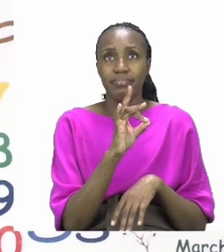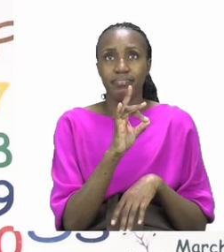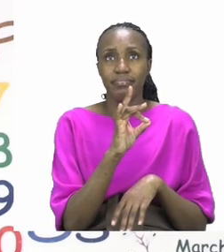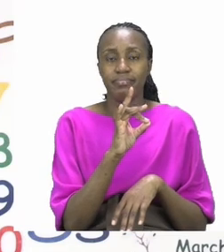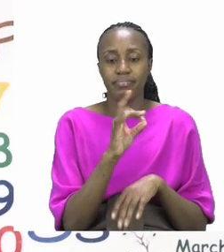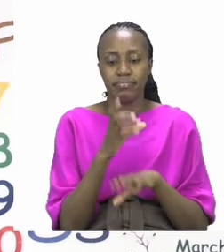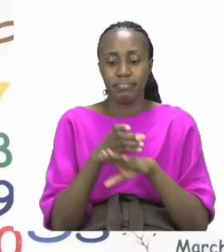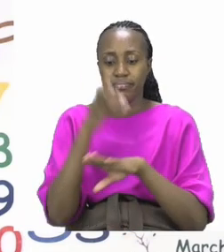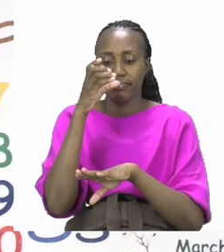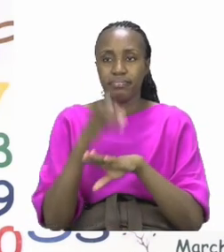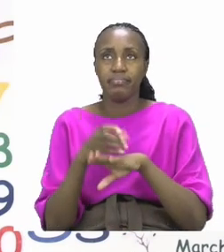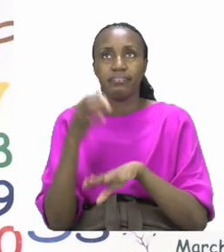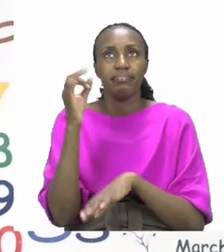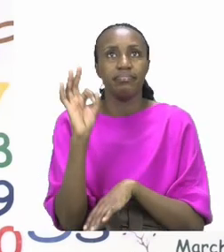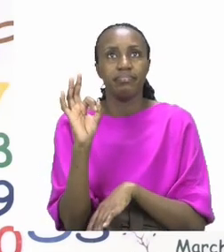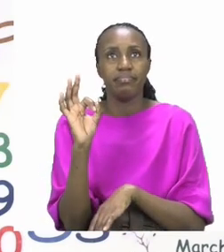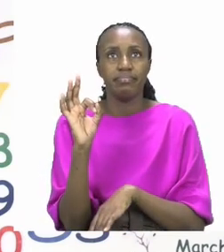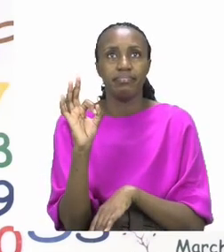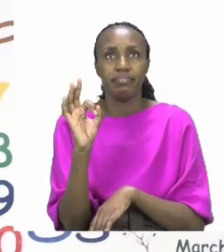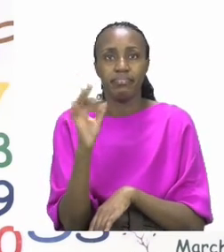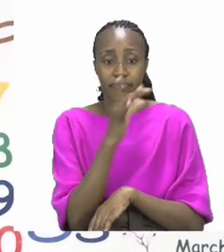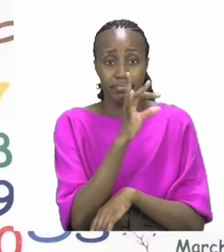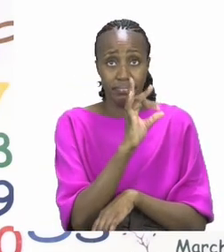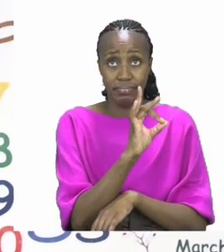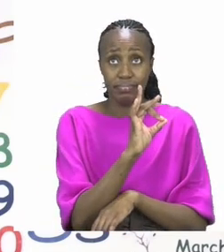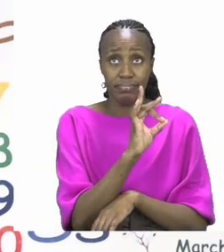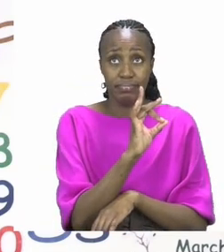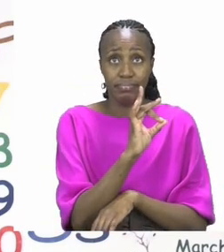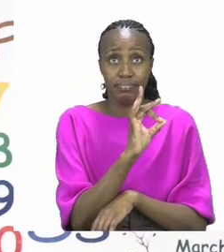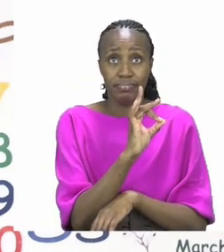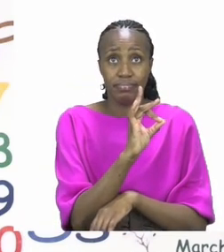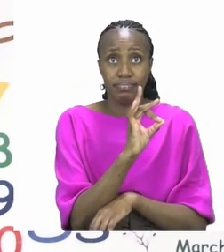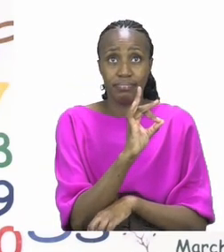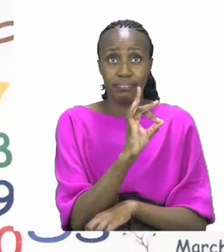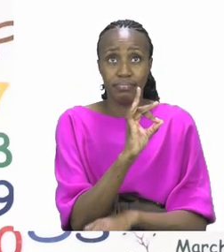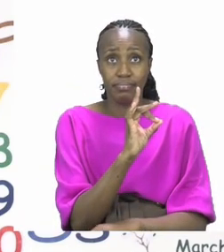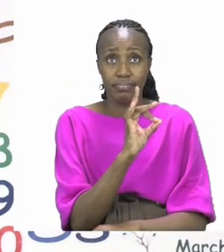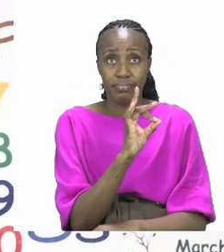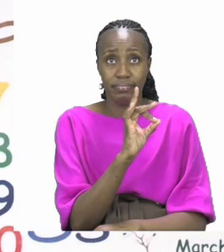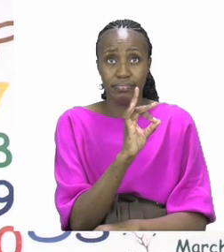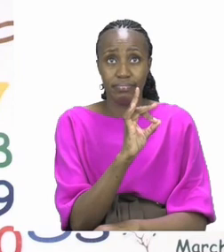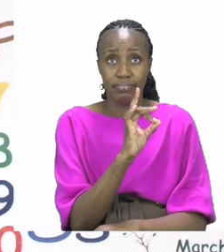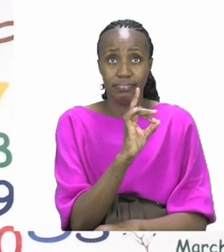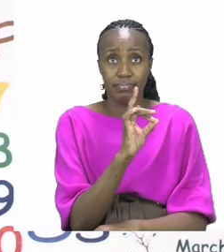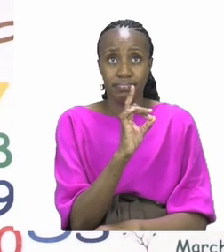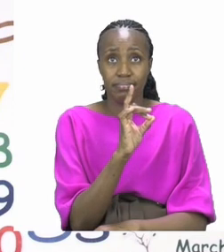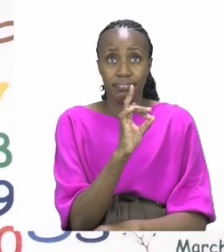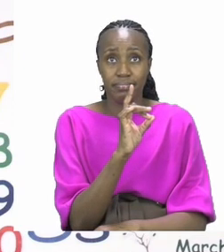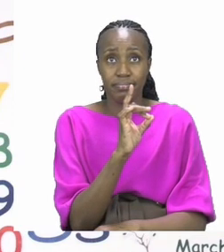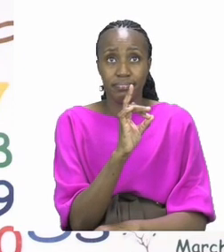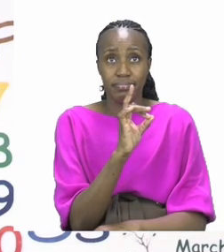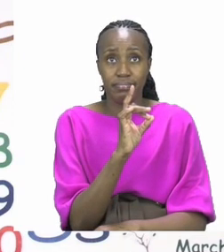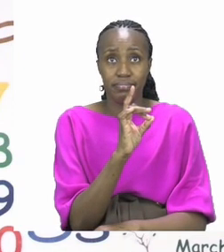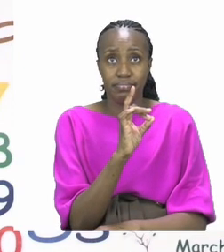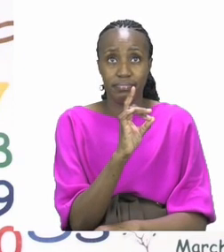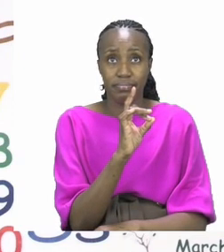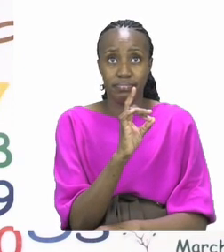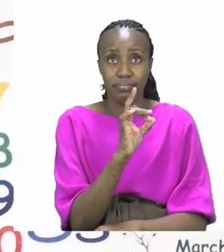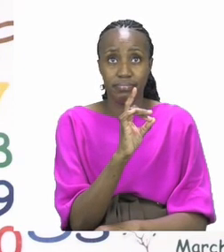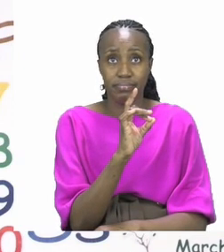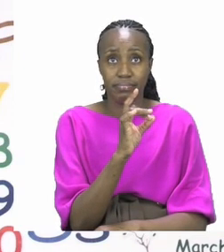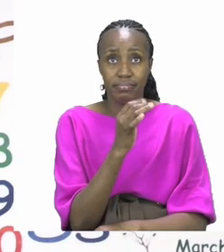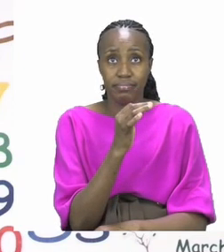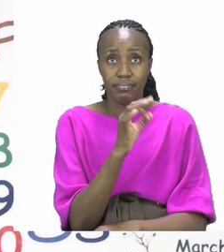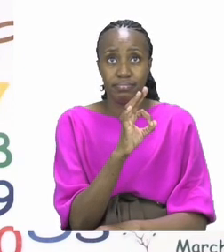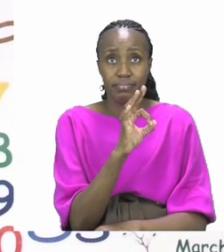9. So we say 8 is already there. Then we count our 9 sticks.